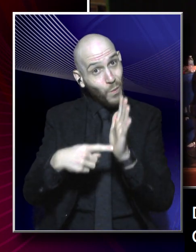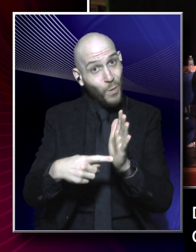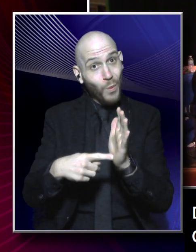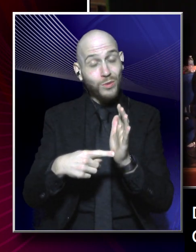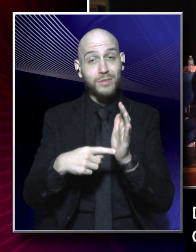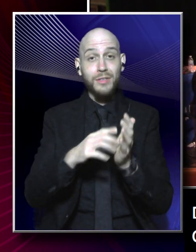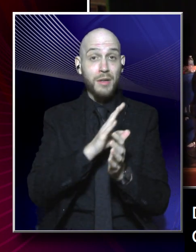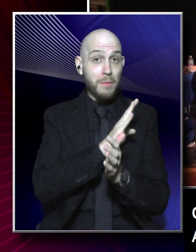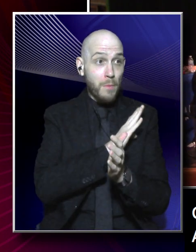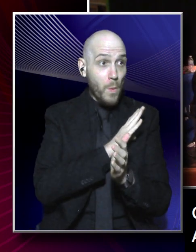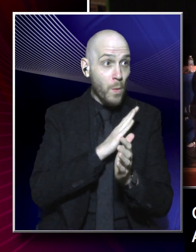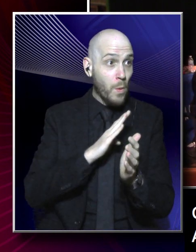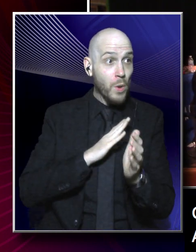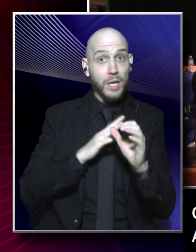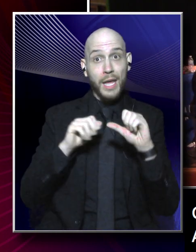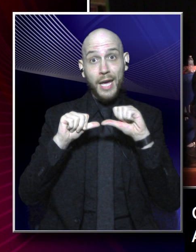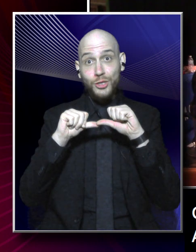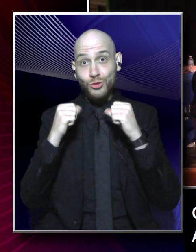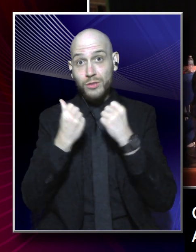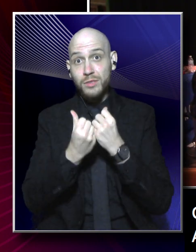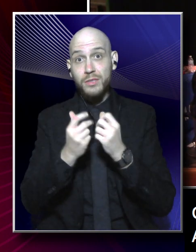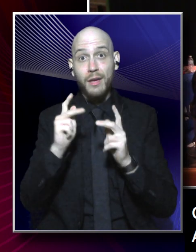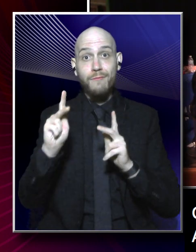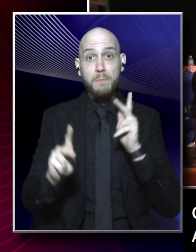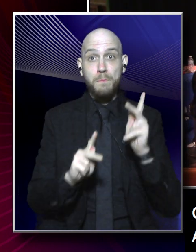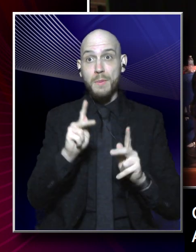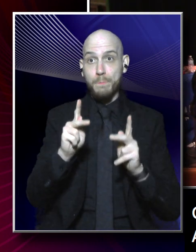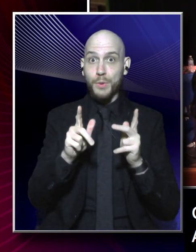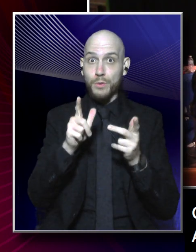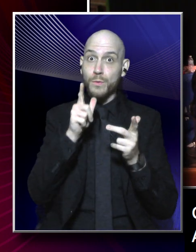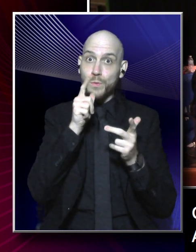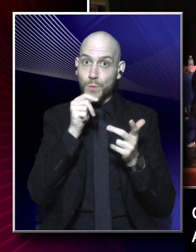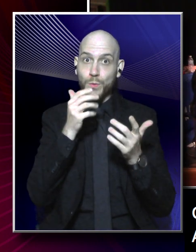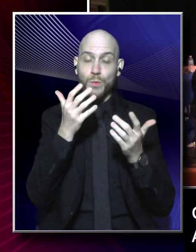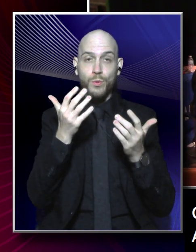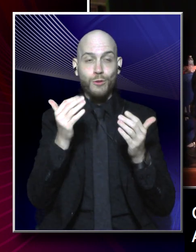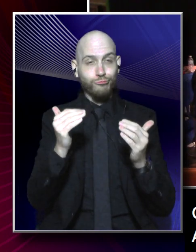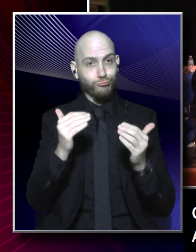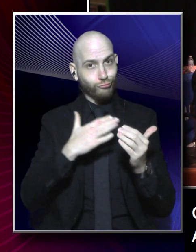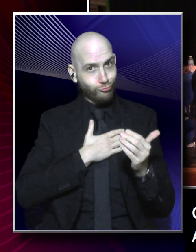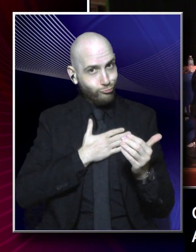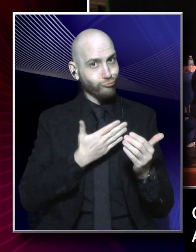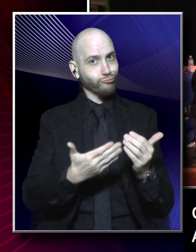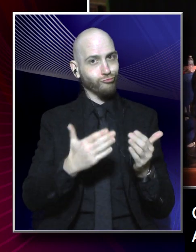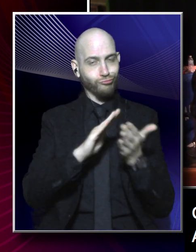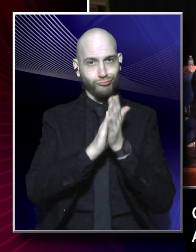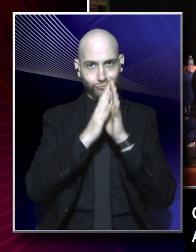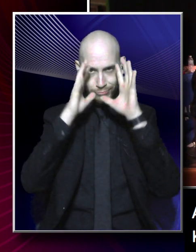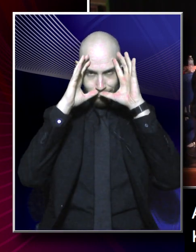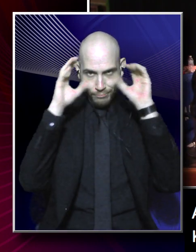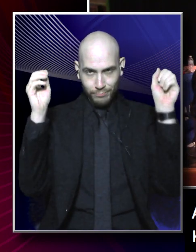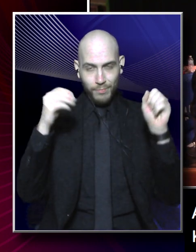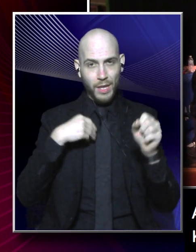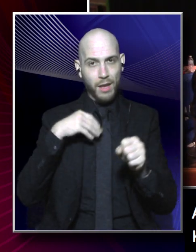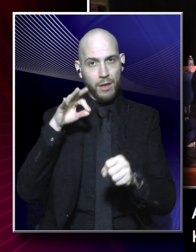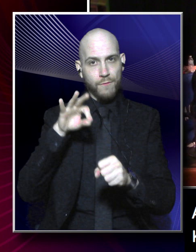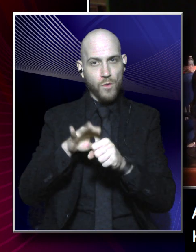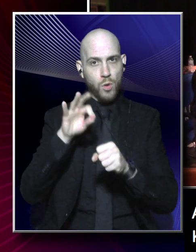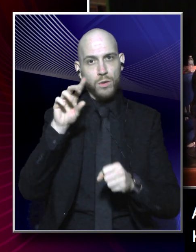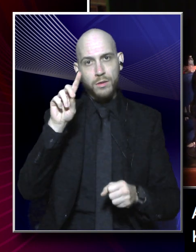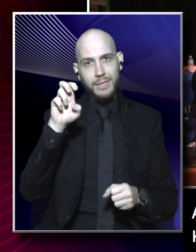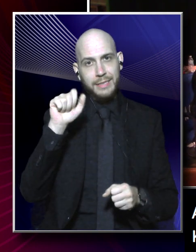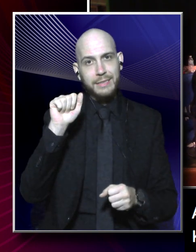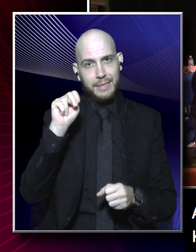people who want to step up, and I think the board keeps on getting stronger and stronger. I'm going to vote for Dean. I'm an advocate